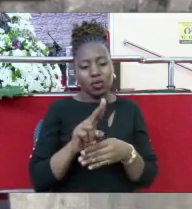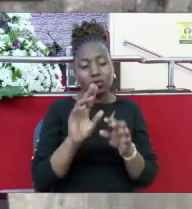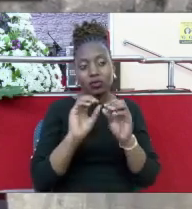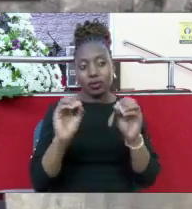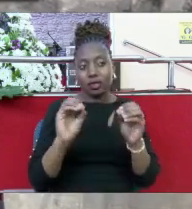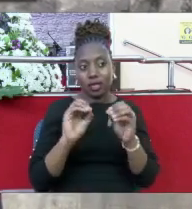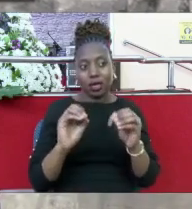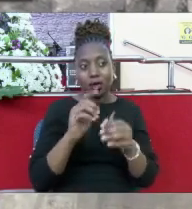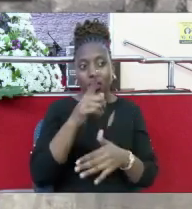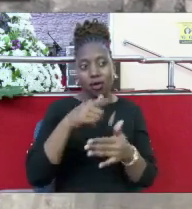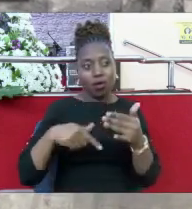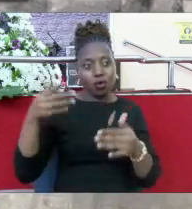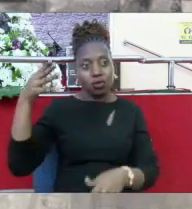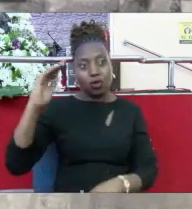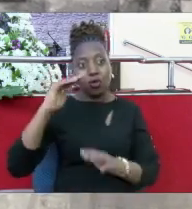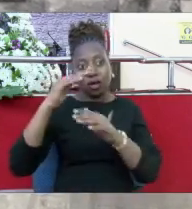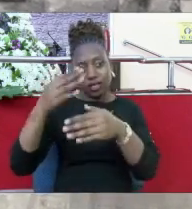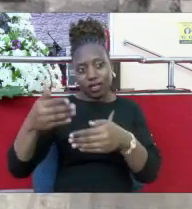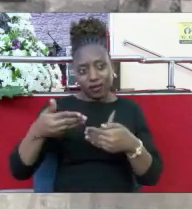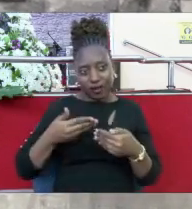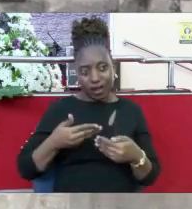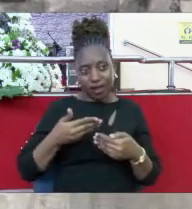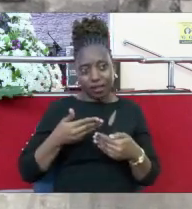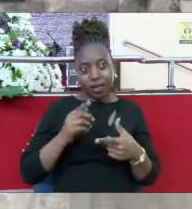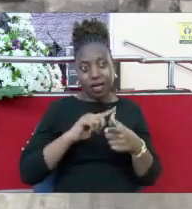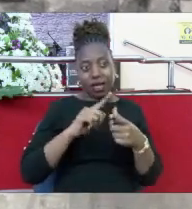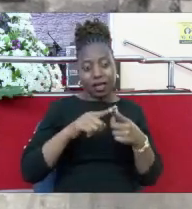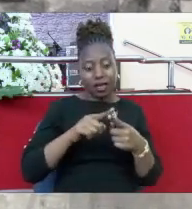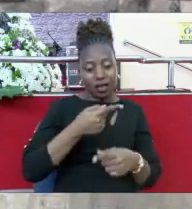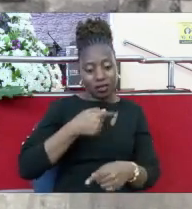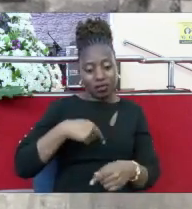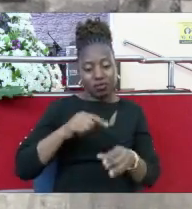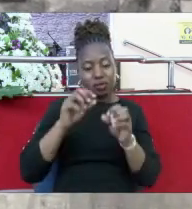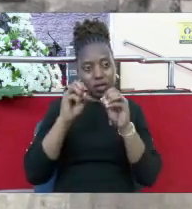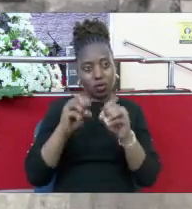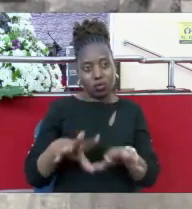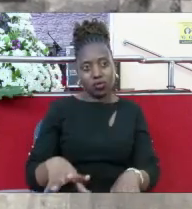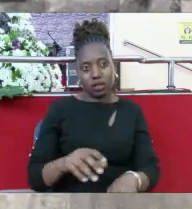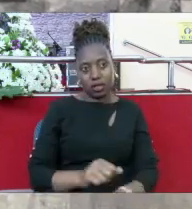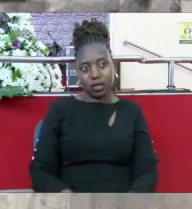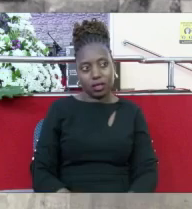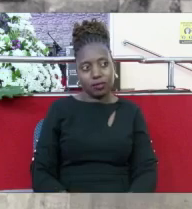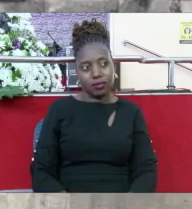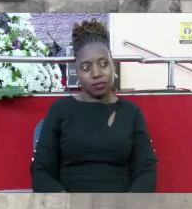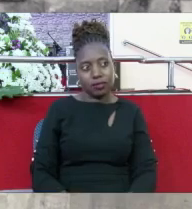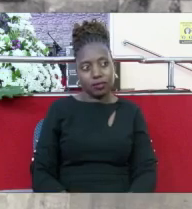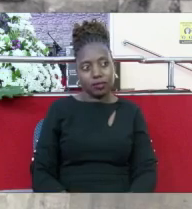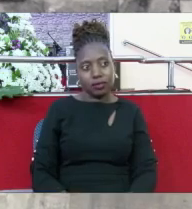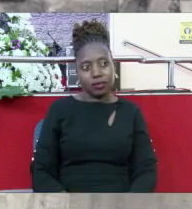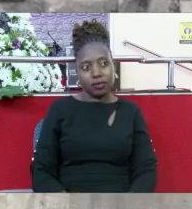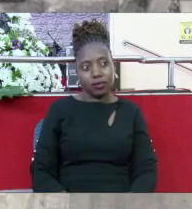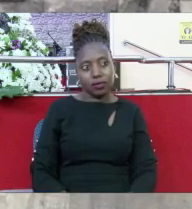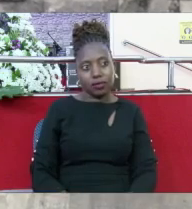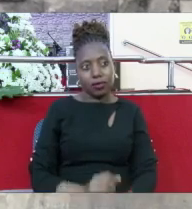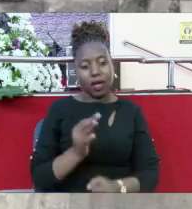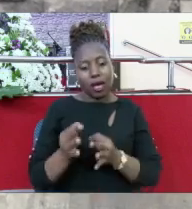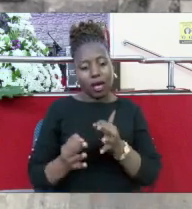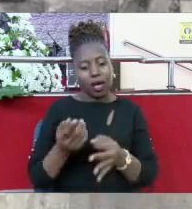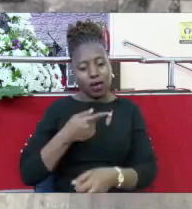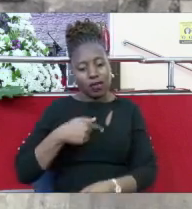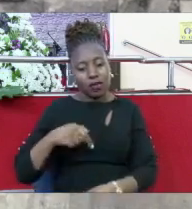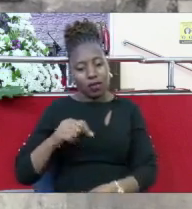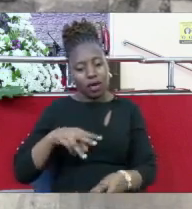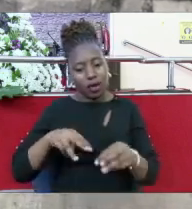we lose it. Kama hatutumii rasilimali vile zile Mungu ametukubariki nazo, basi tutapoteza. If we don't manage,